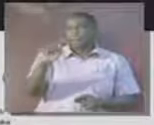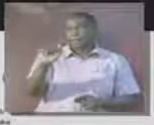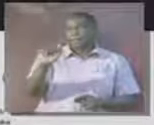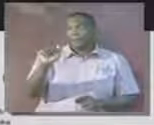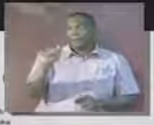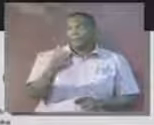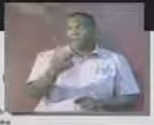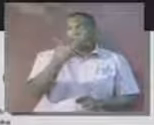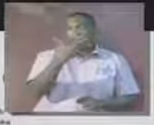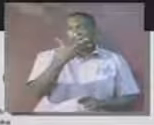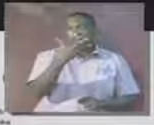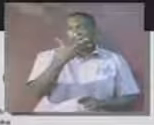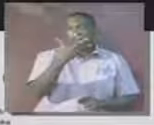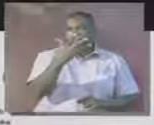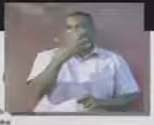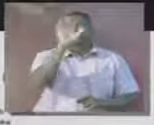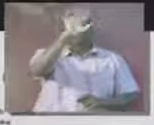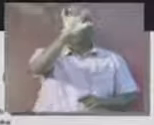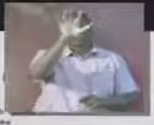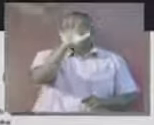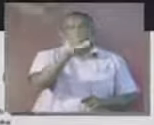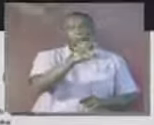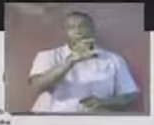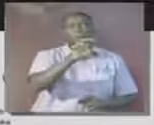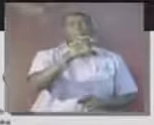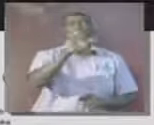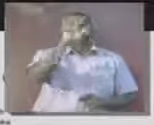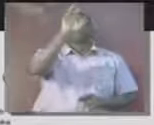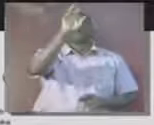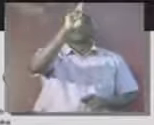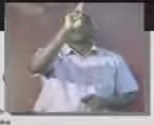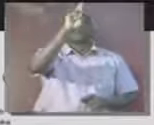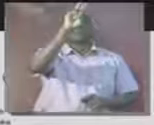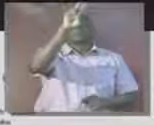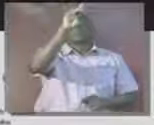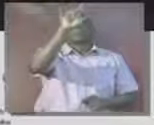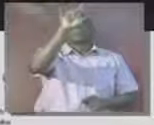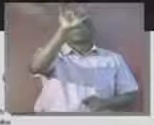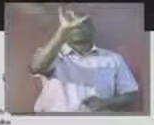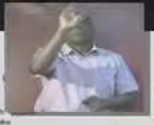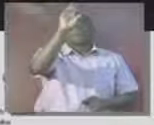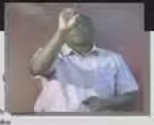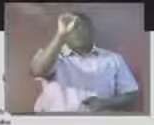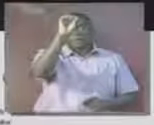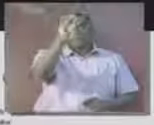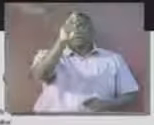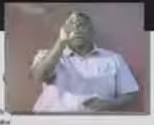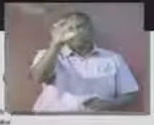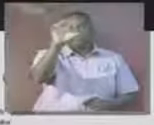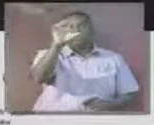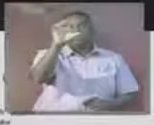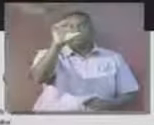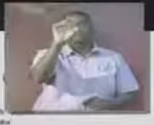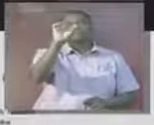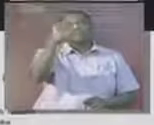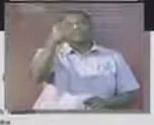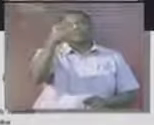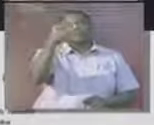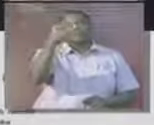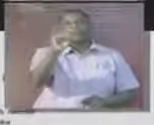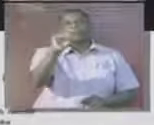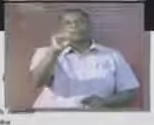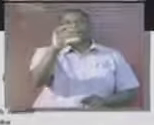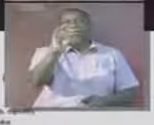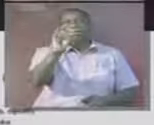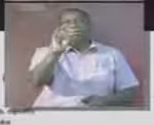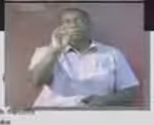Claro, Sangre Grande, Toco, and under their auspices, the mass site at the National